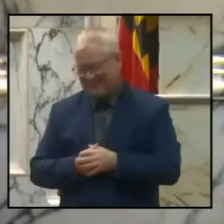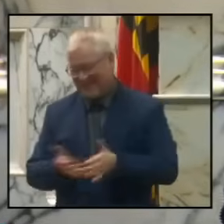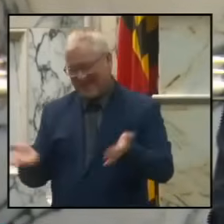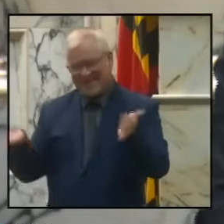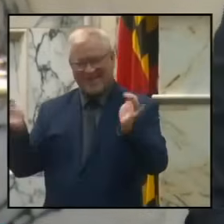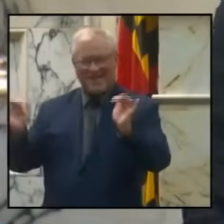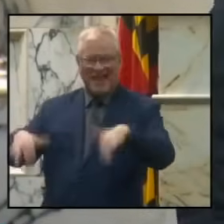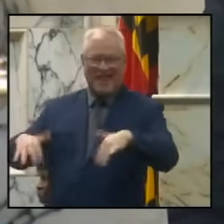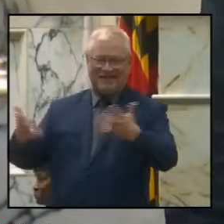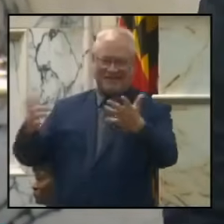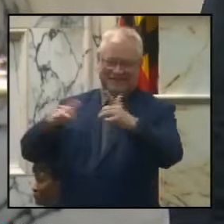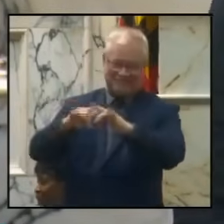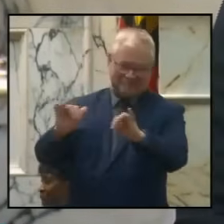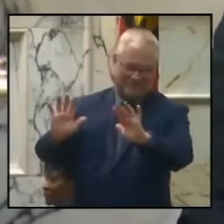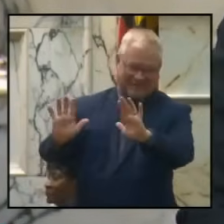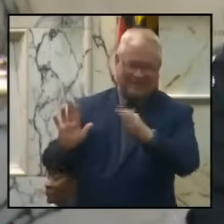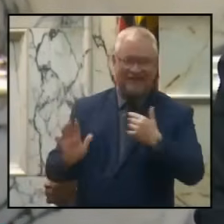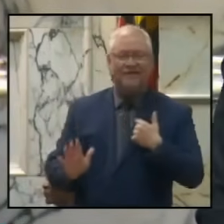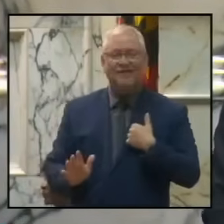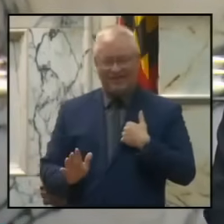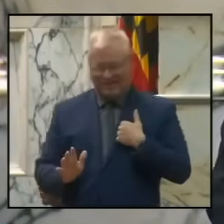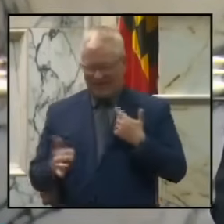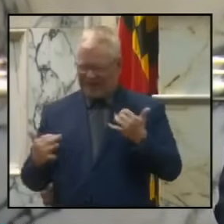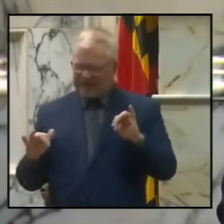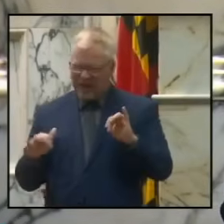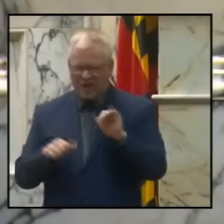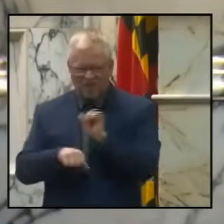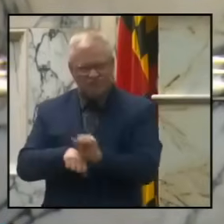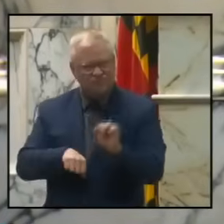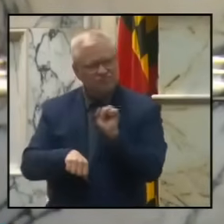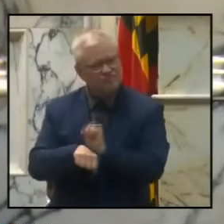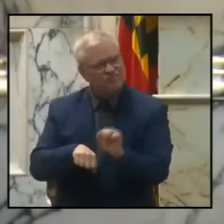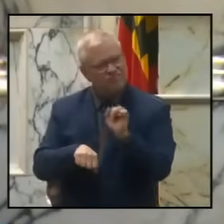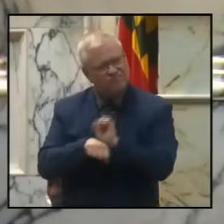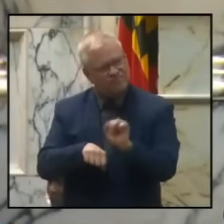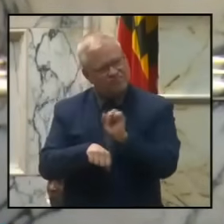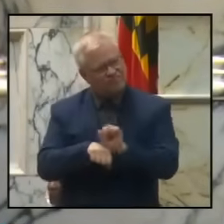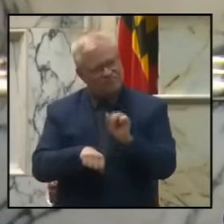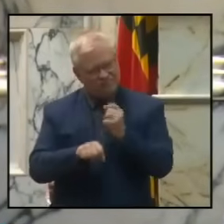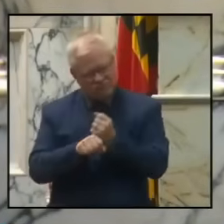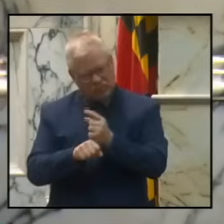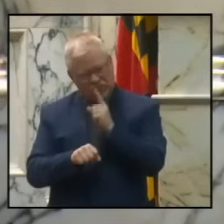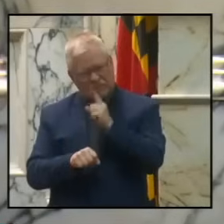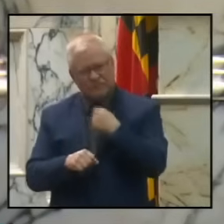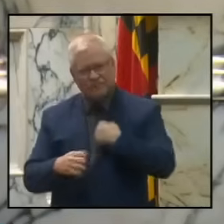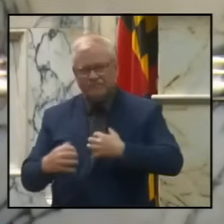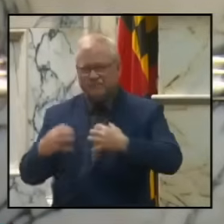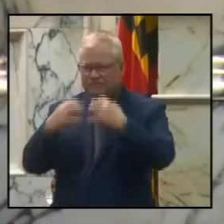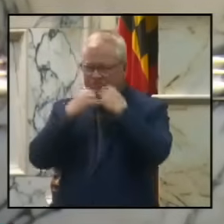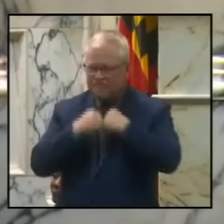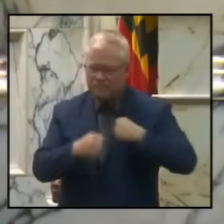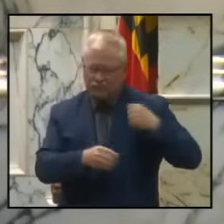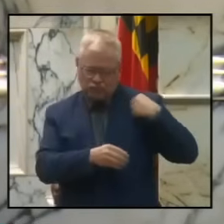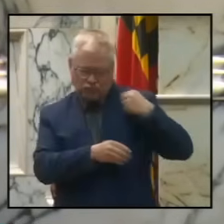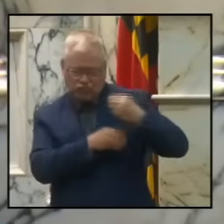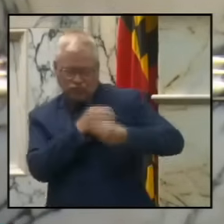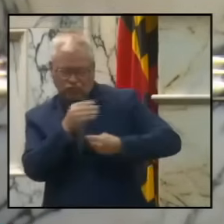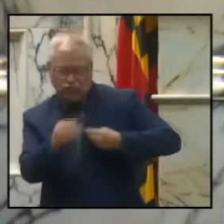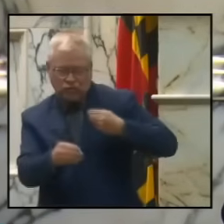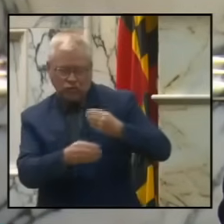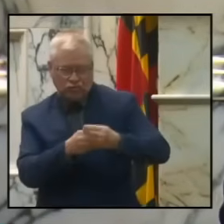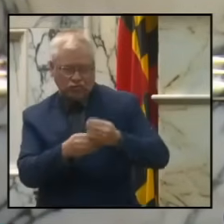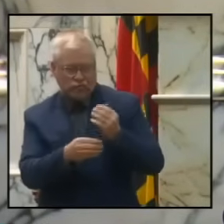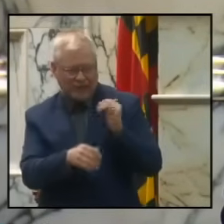time, we are going to lean in and lean into our cherished heirlooms that have sustained our economy for